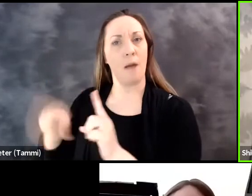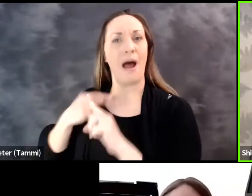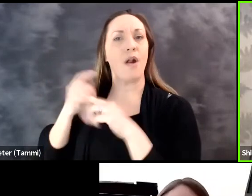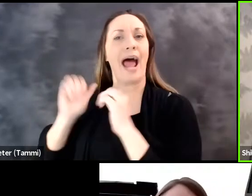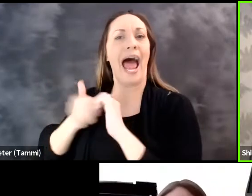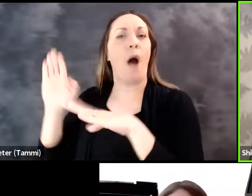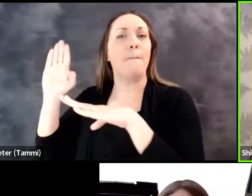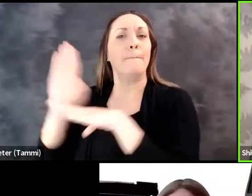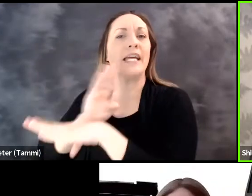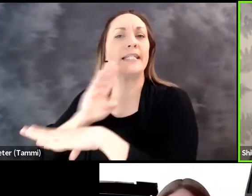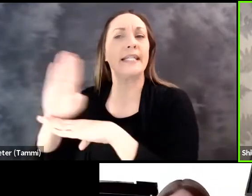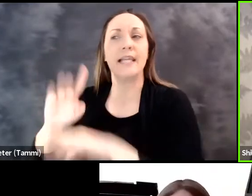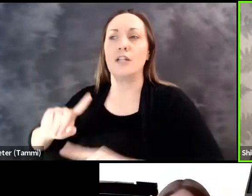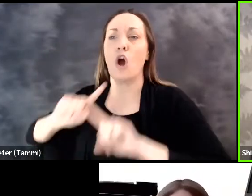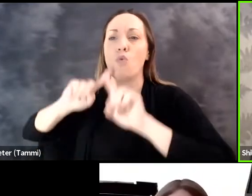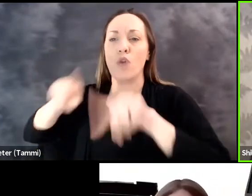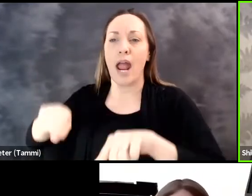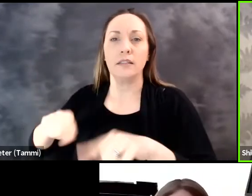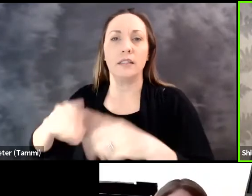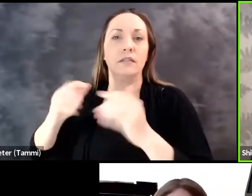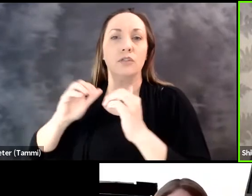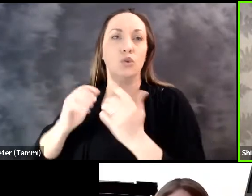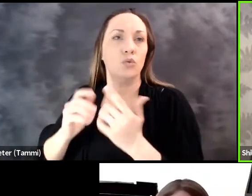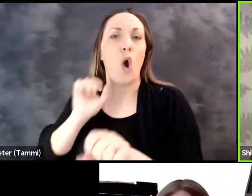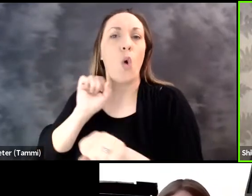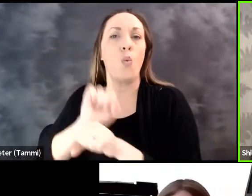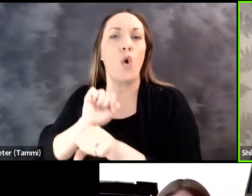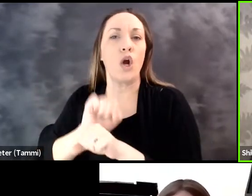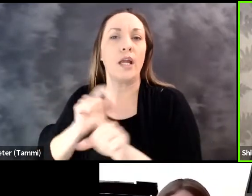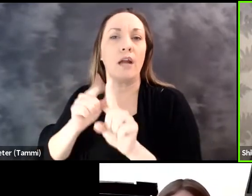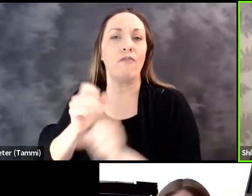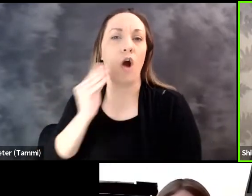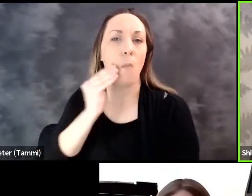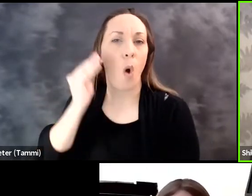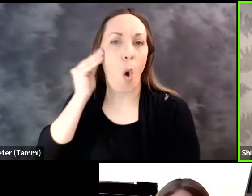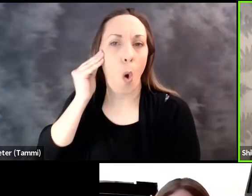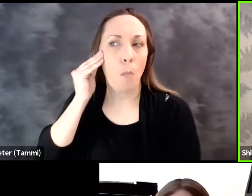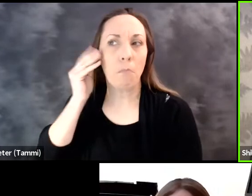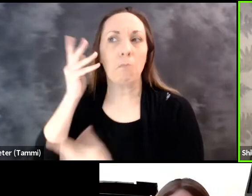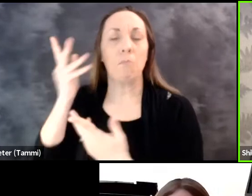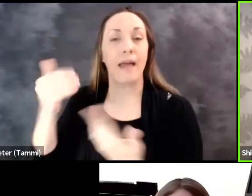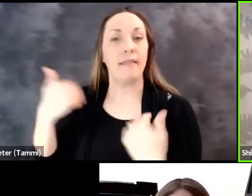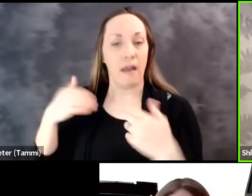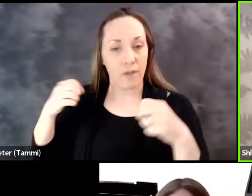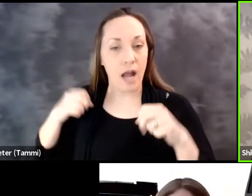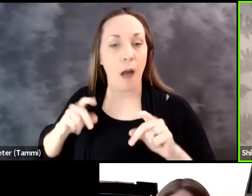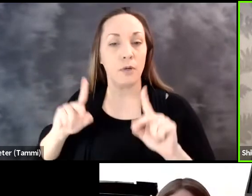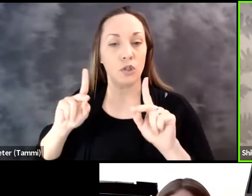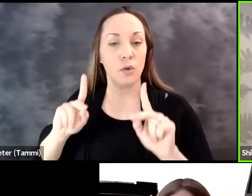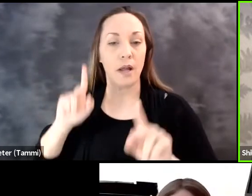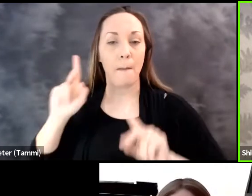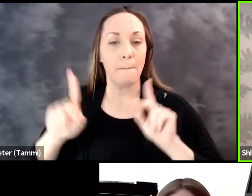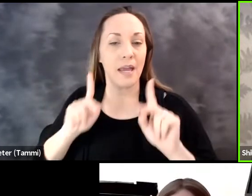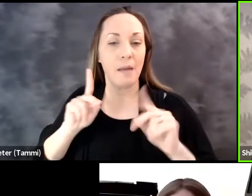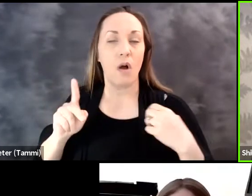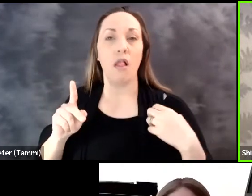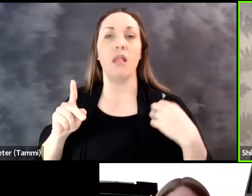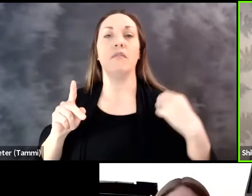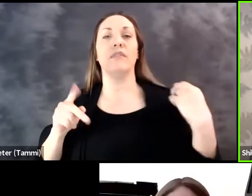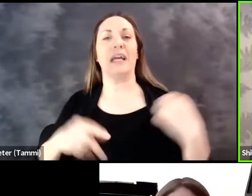are reacting to work from home and how they, there is an opportunity, but also a challenge for people with